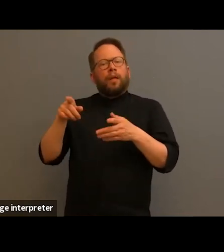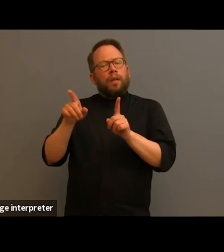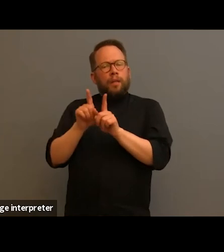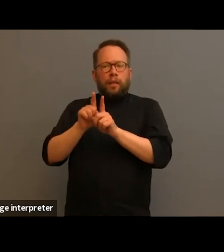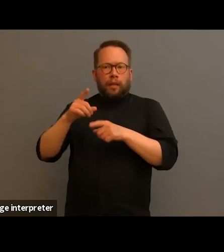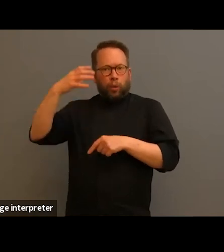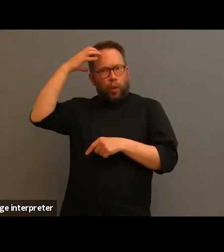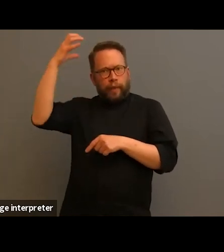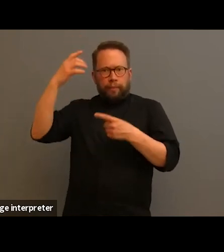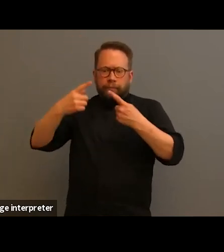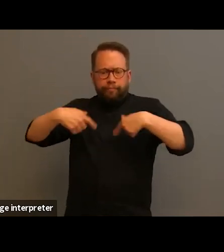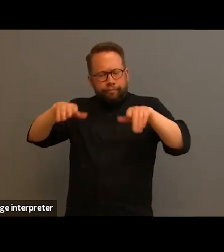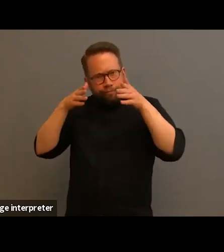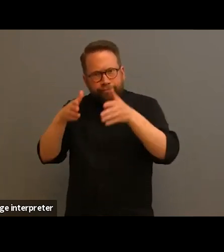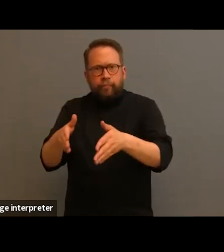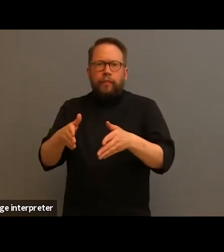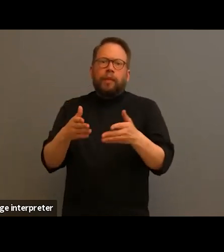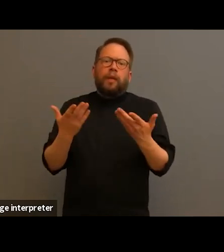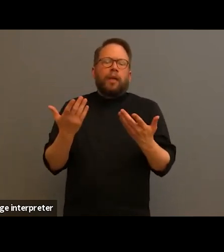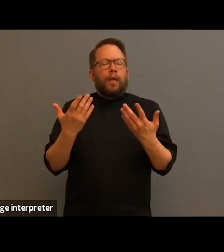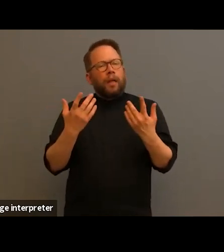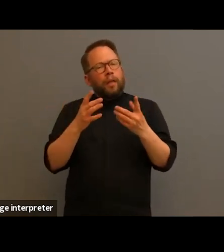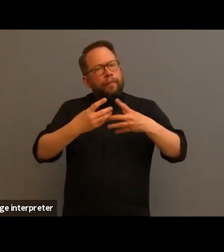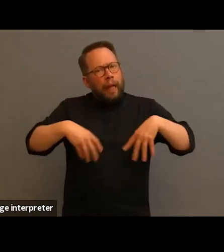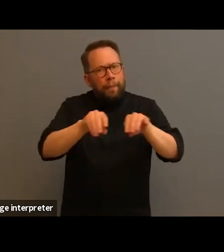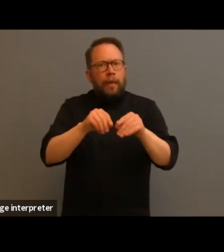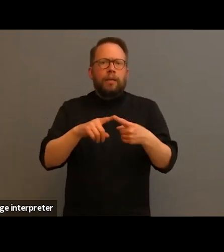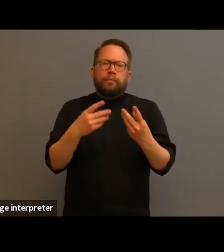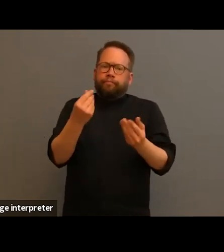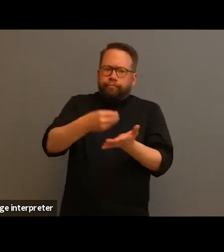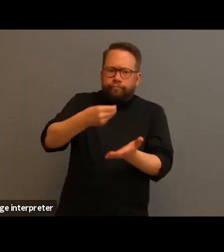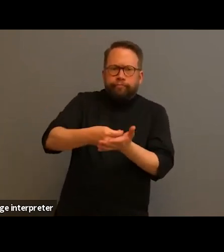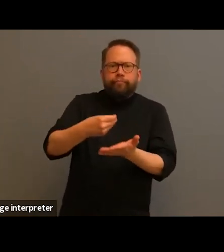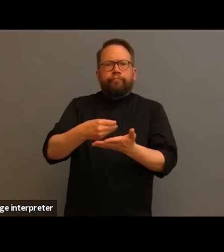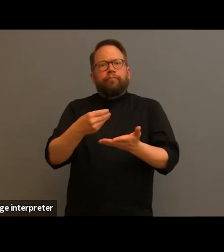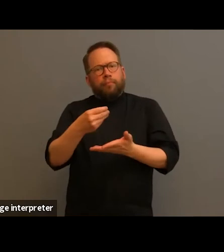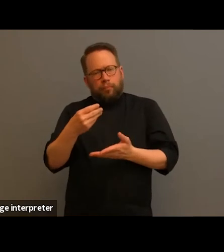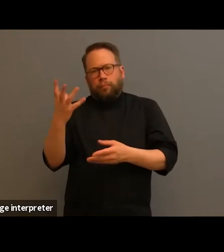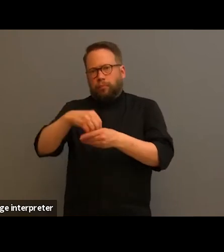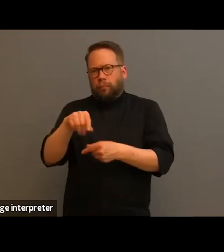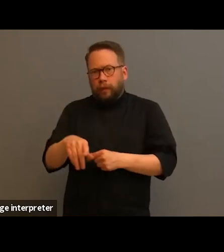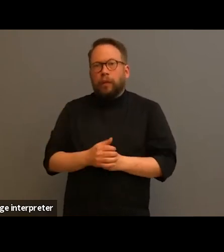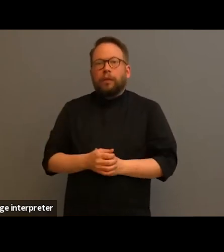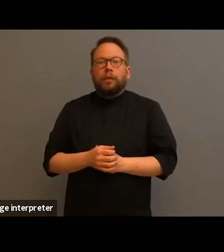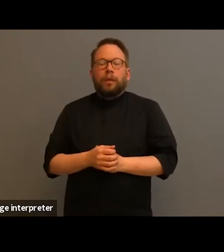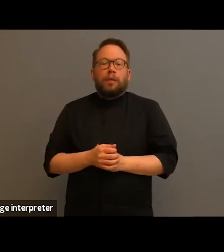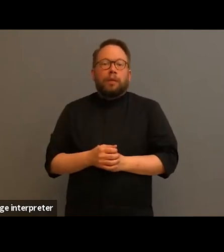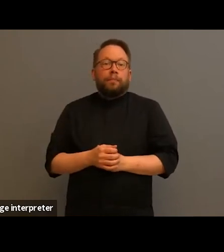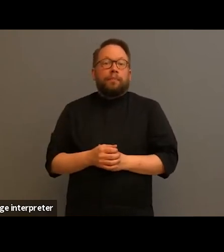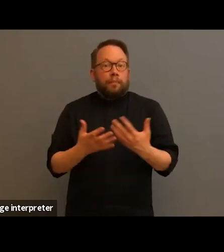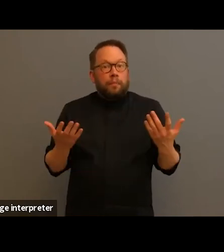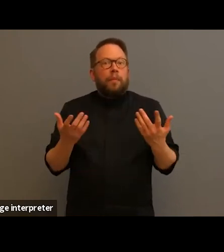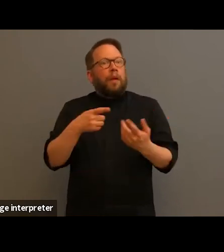Their funding schemes are important for strengthening organizations of persons with disability and